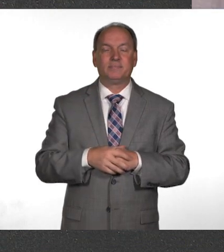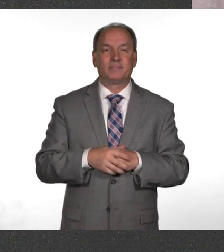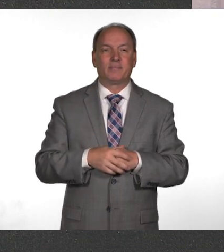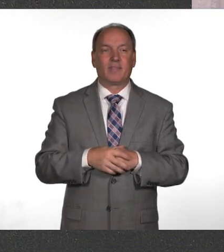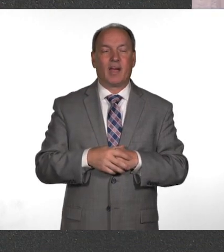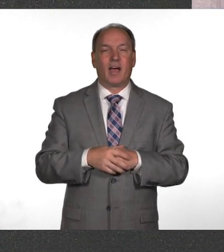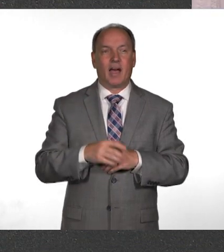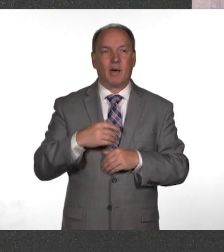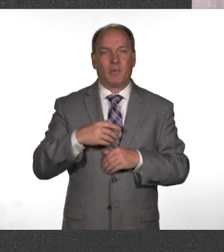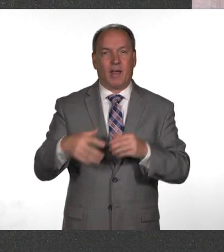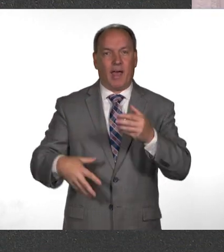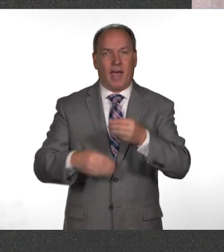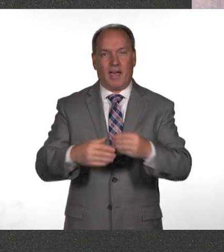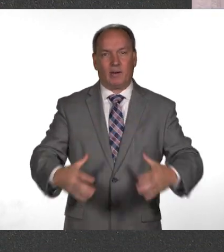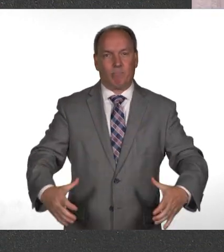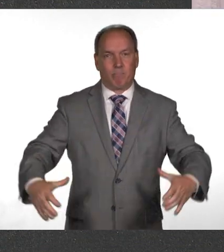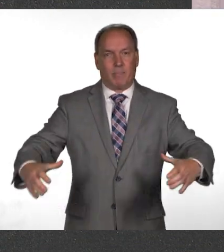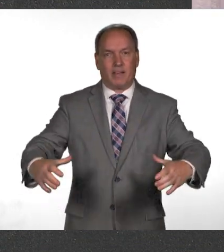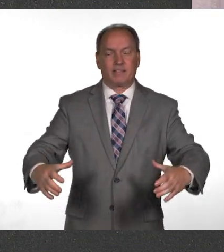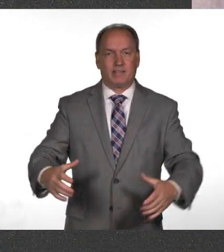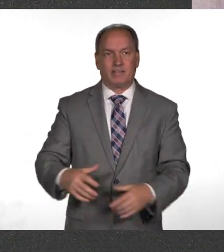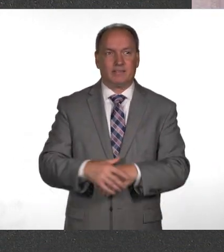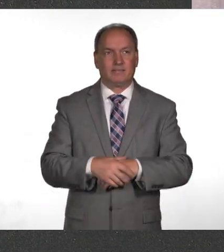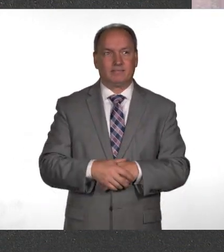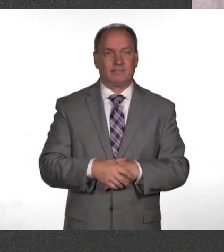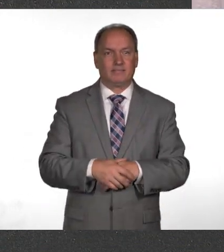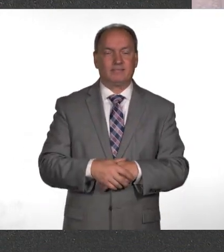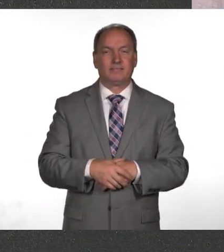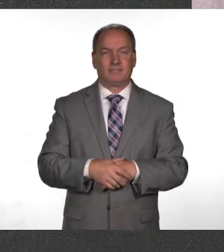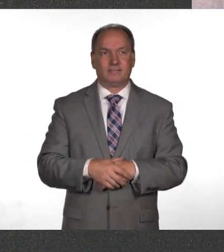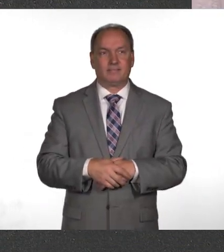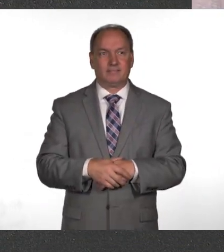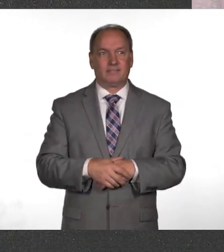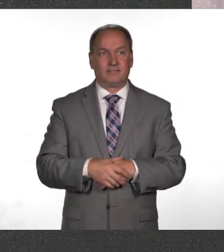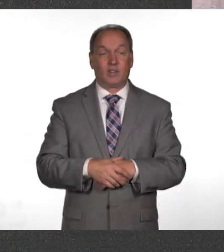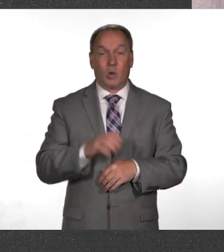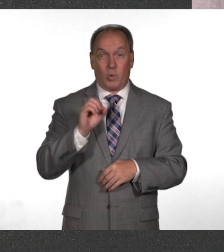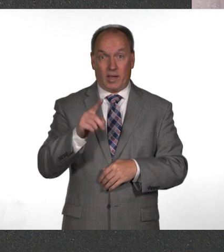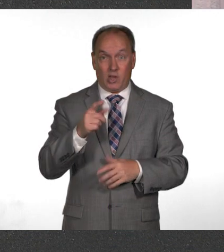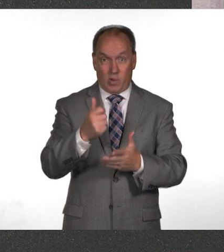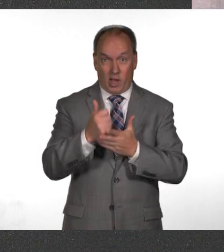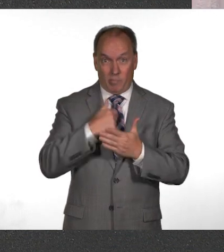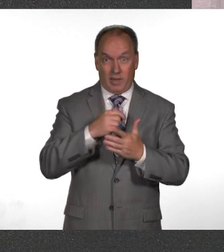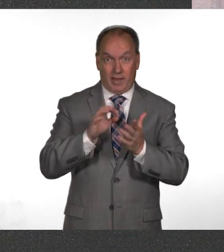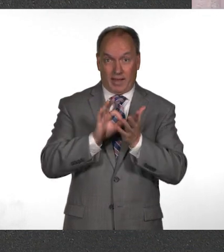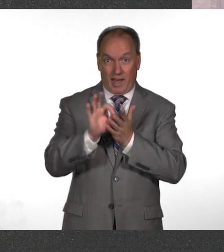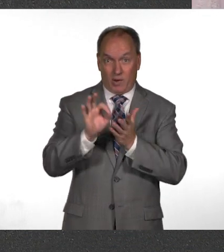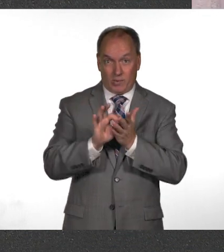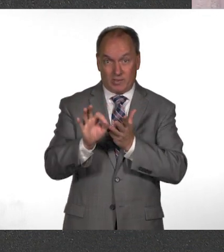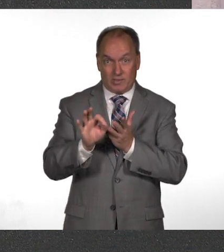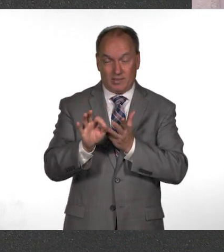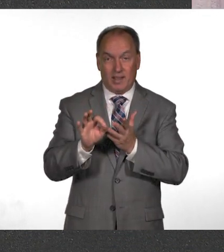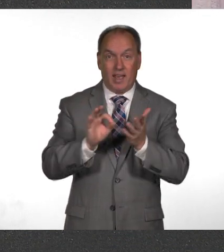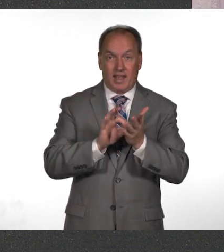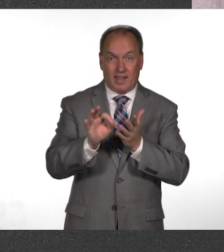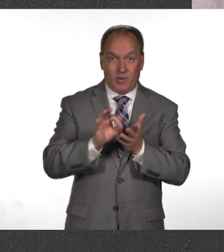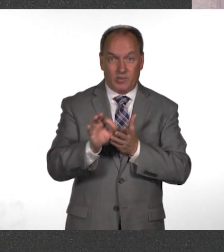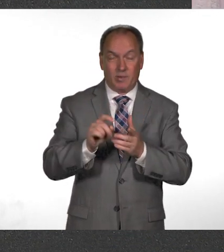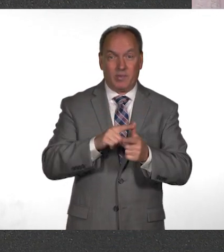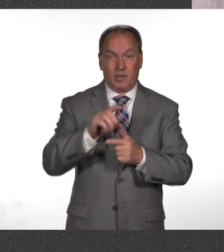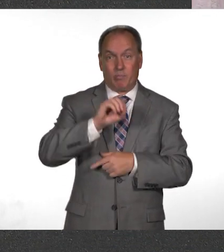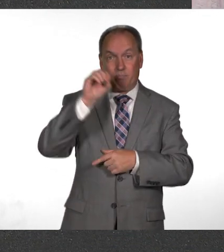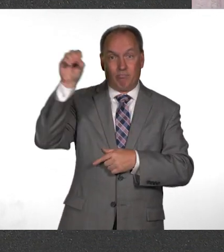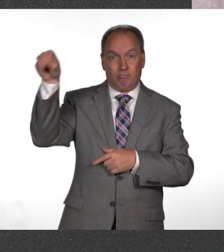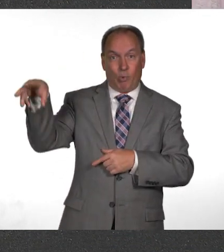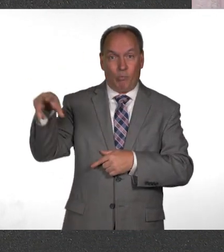basket here underneath of our basketball hoop so our balls don't roll over everywhere. Okay, can you help me count? We're gonna count them and we'll put them in the